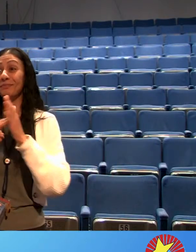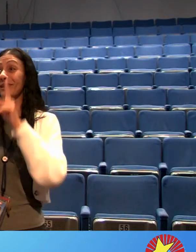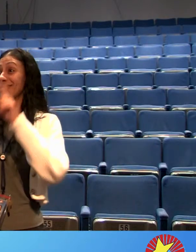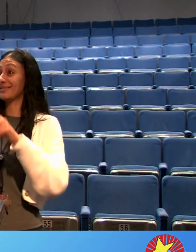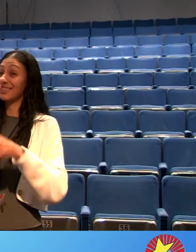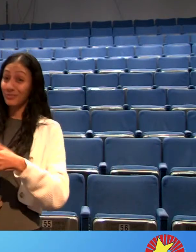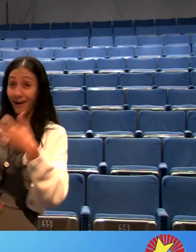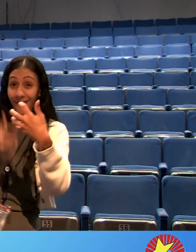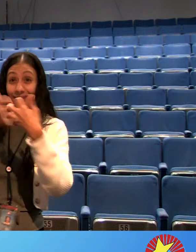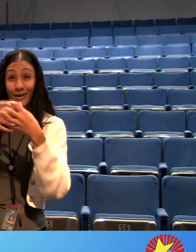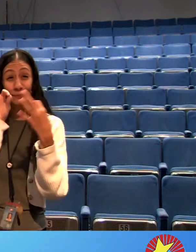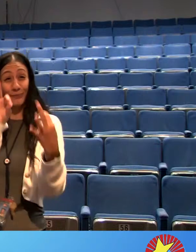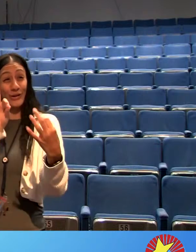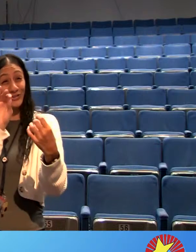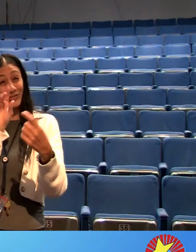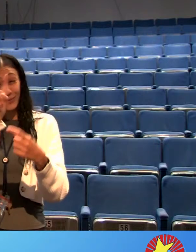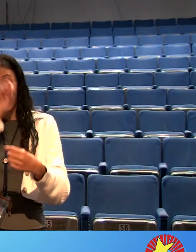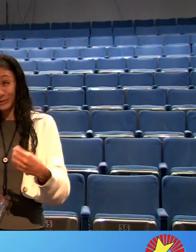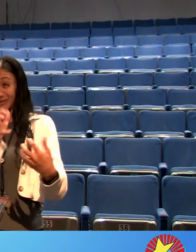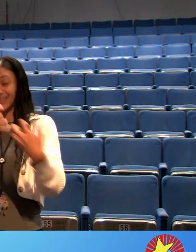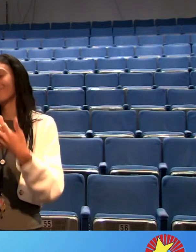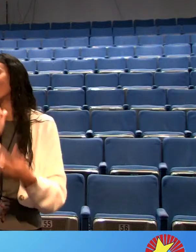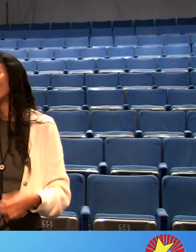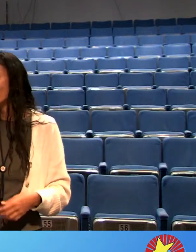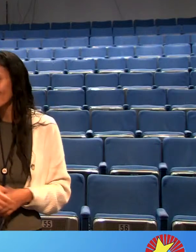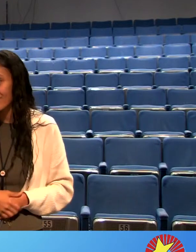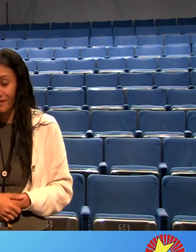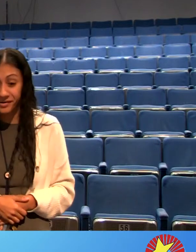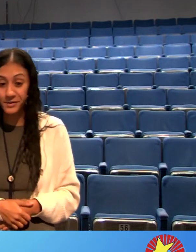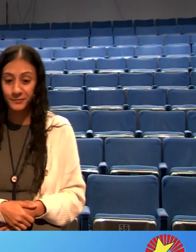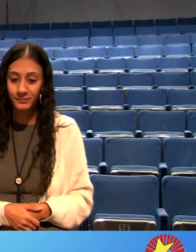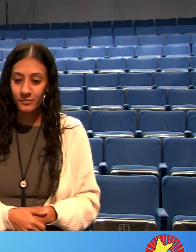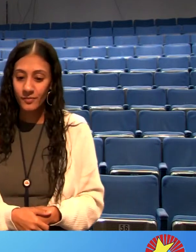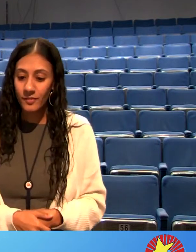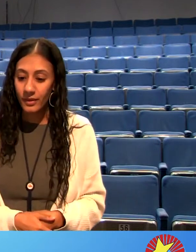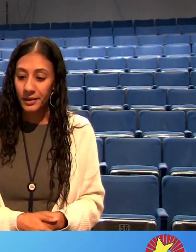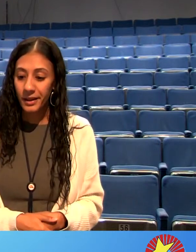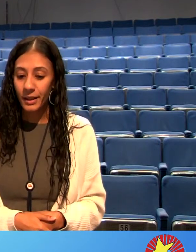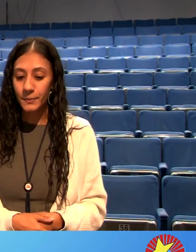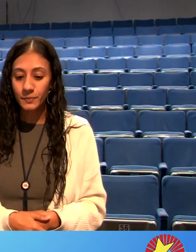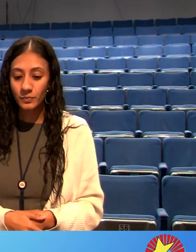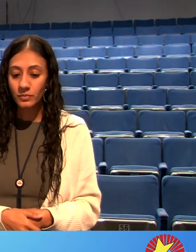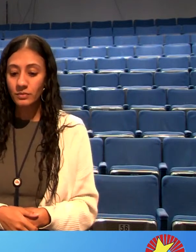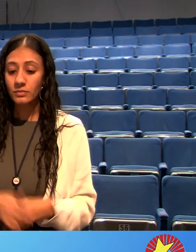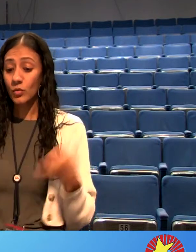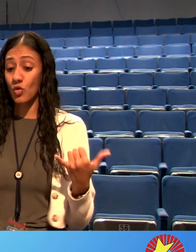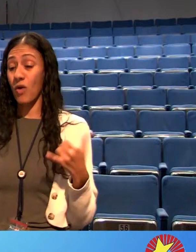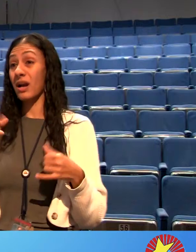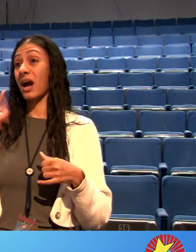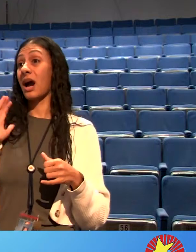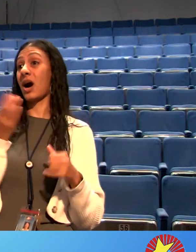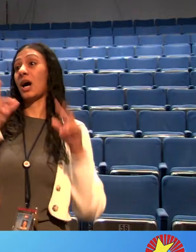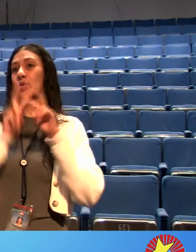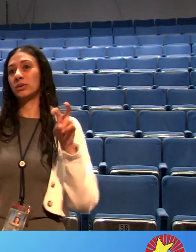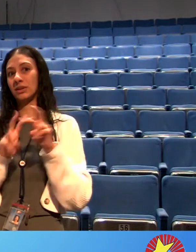and abilities, which means there's not one size fits all with these assessments.